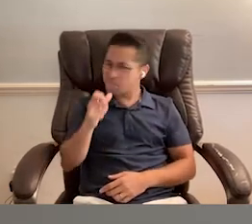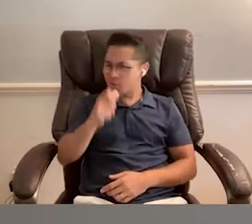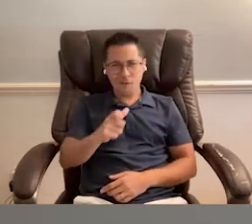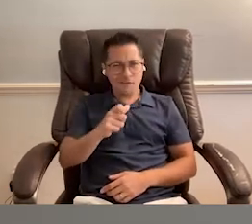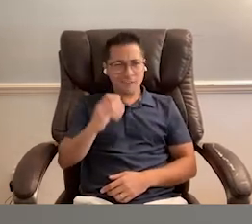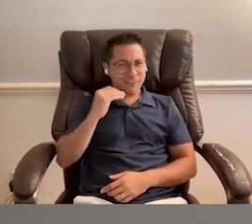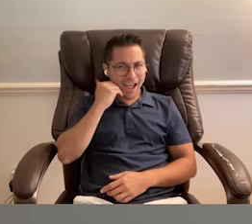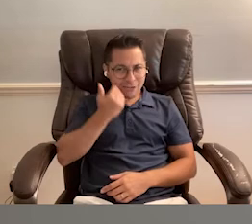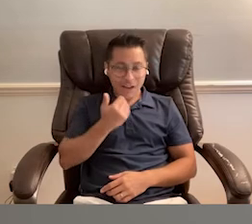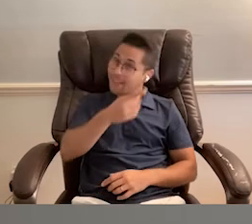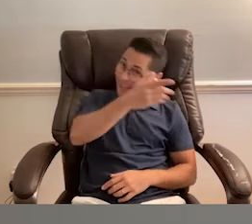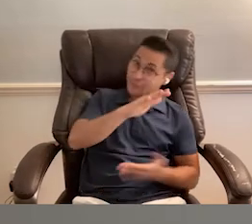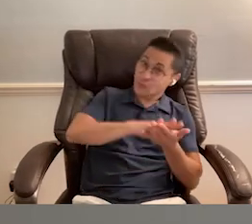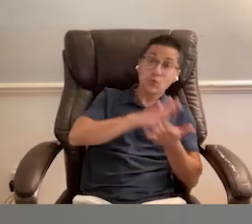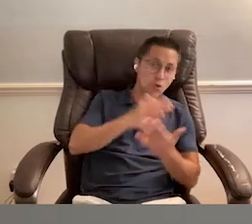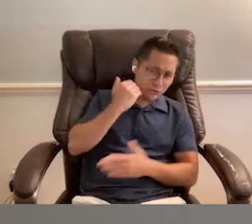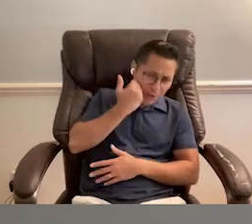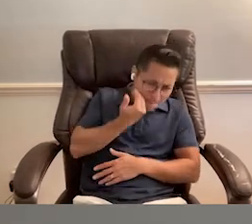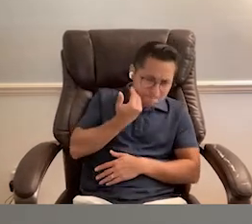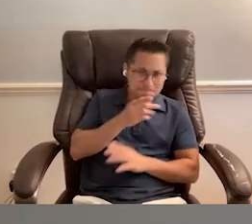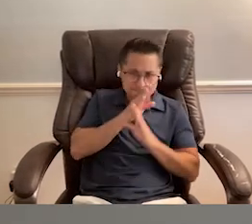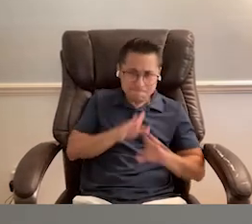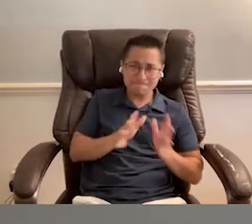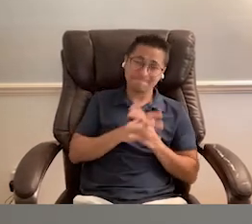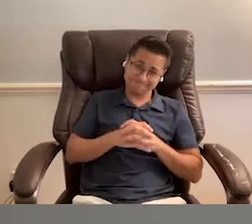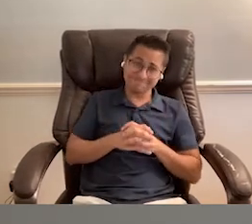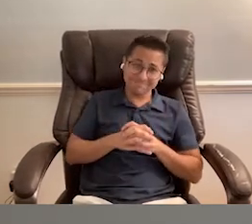at home, no. They're shy at school. They're shy at school.